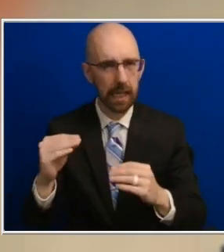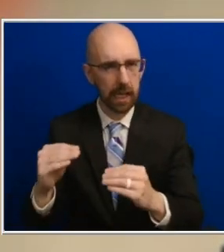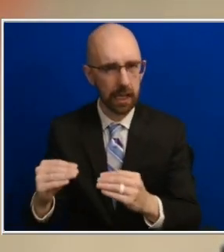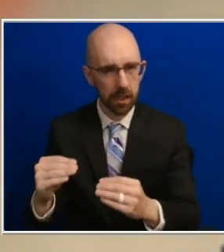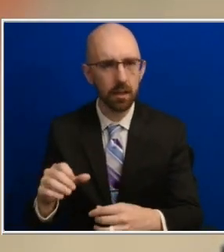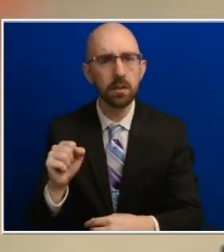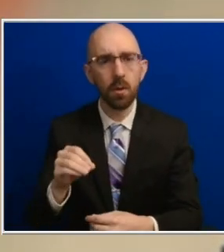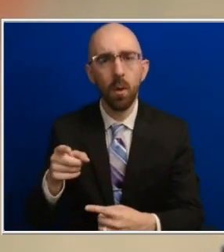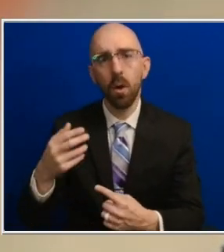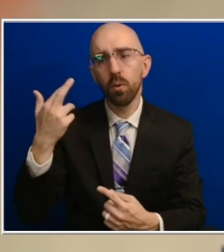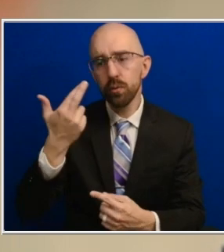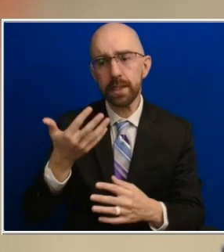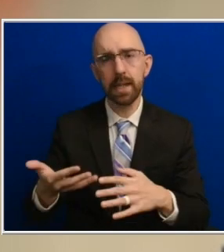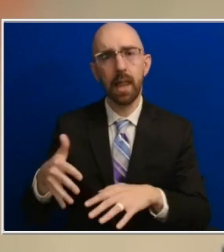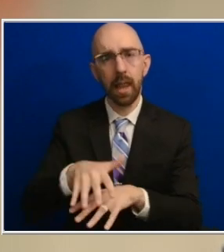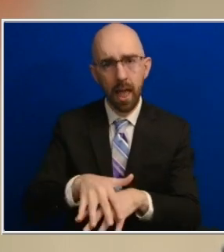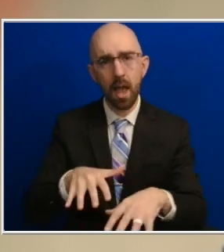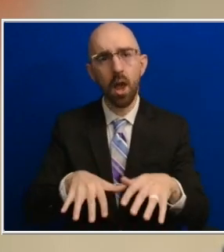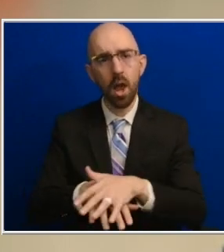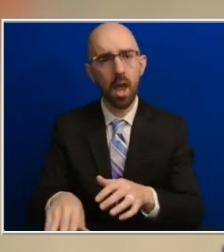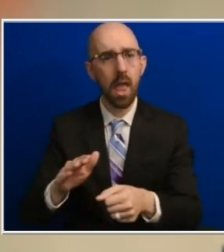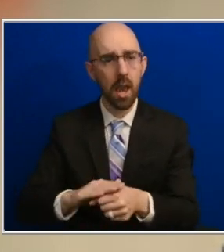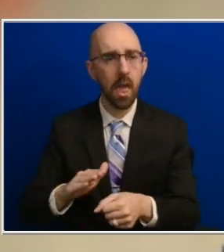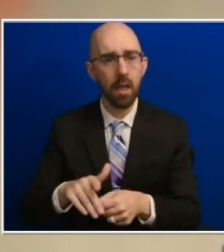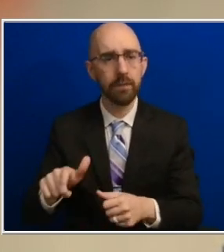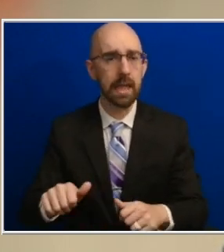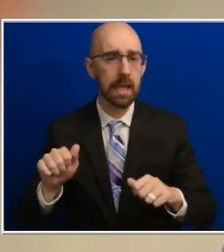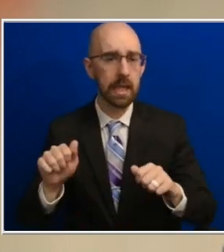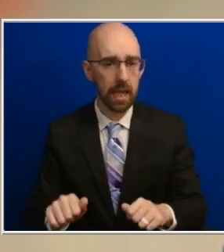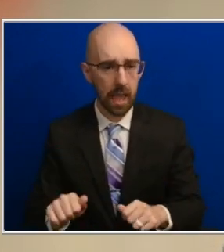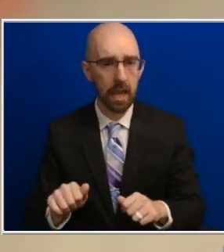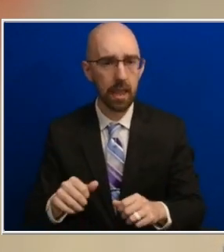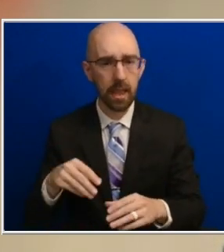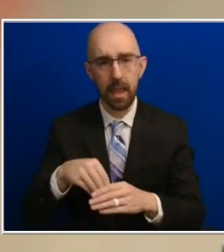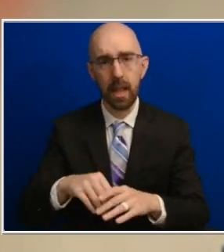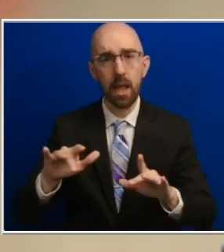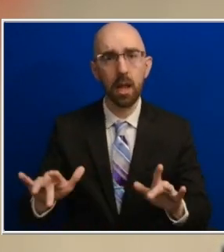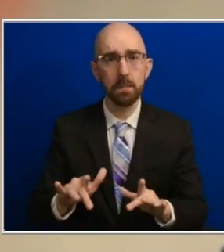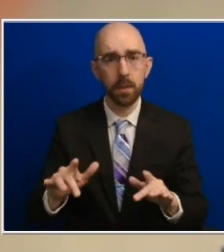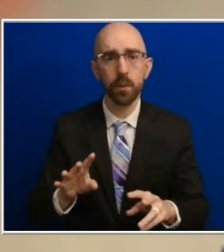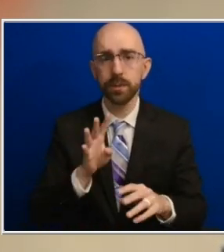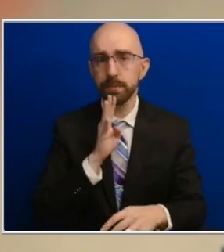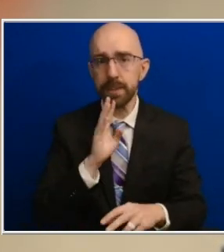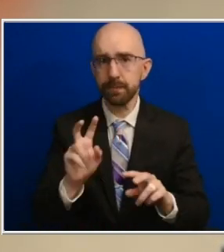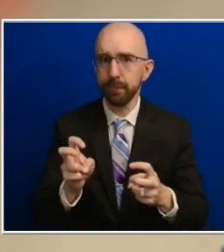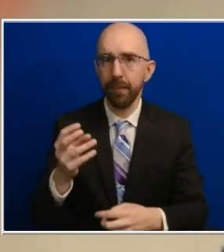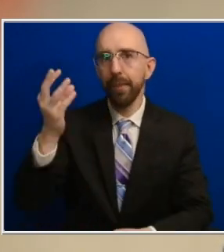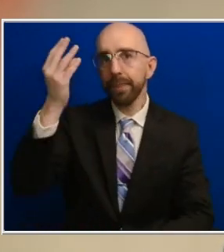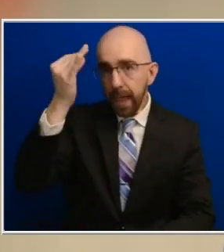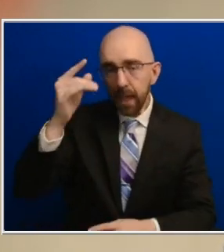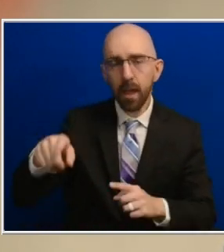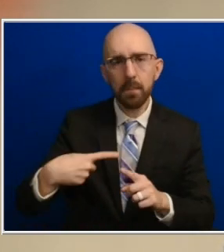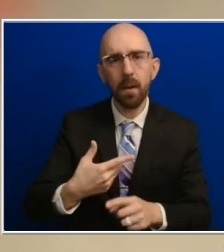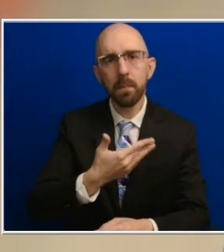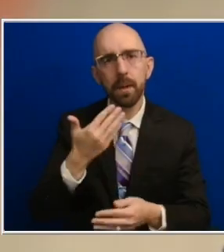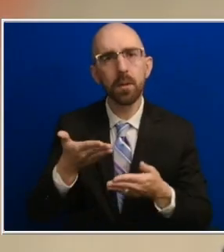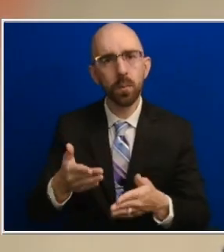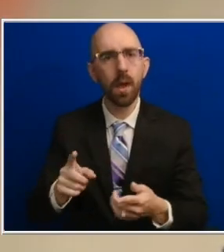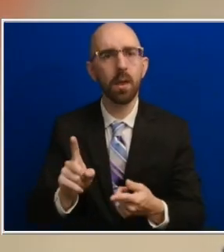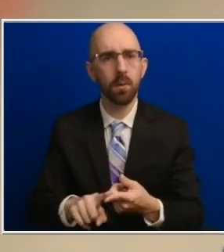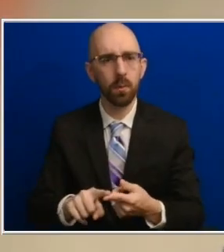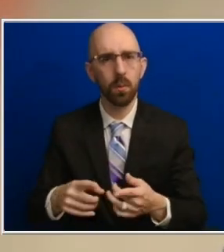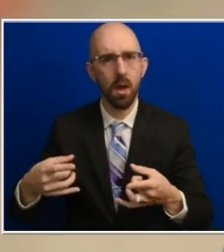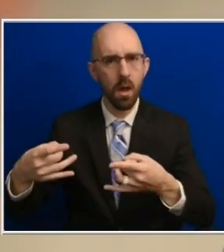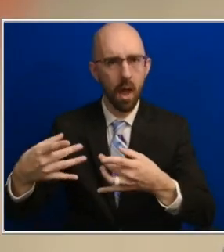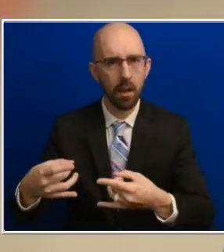through that reasoning layer enough that it can actually, in a computer speak, think about the best way to be able to